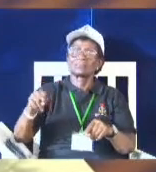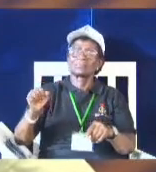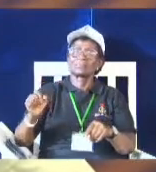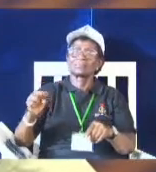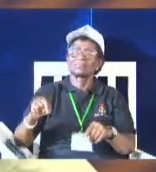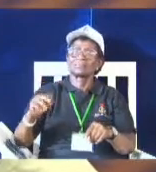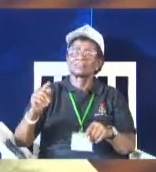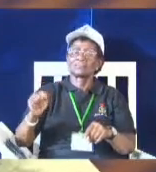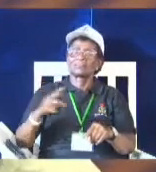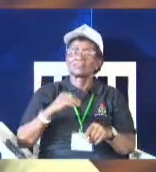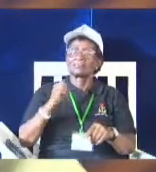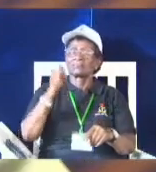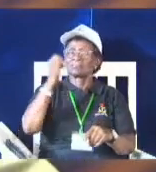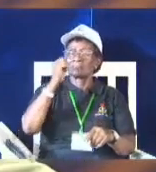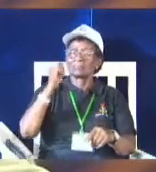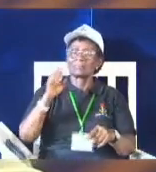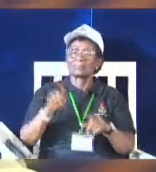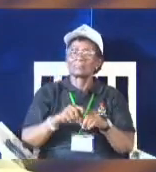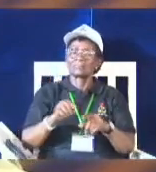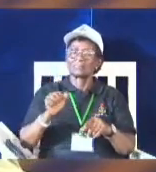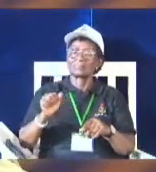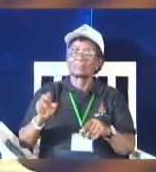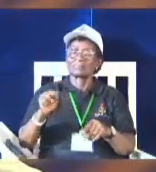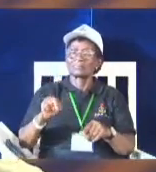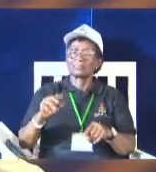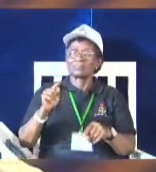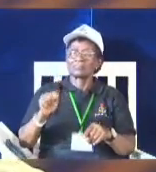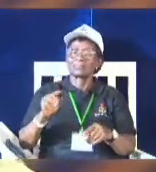ant. That is not God.